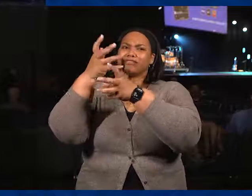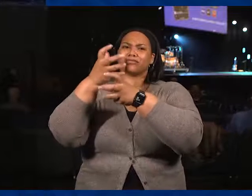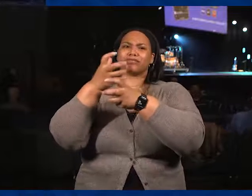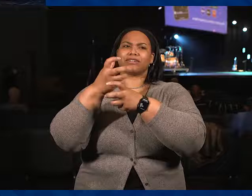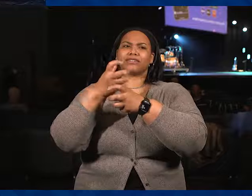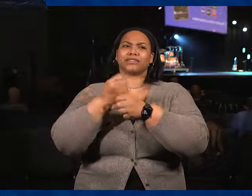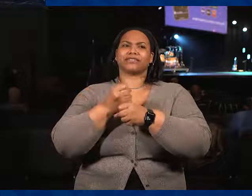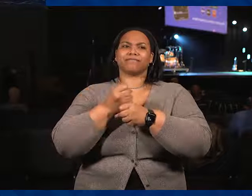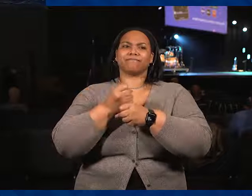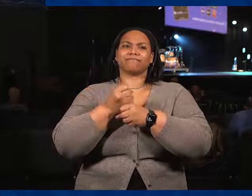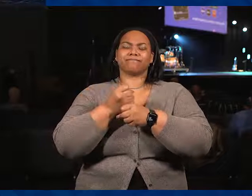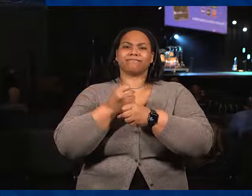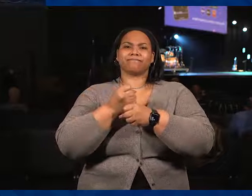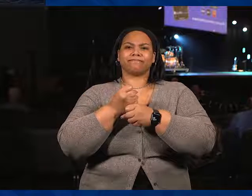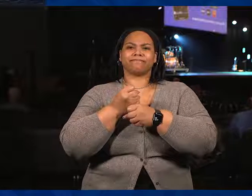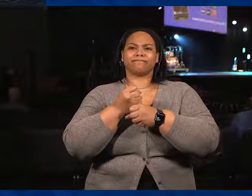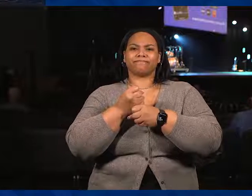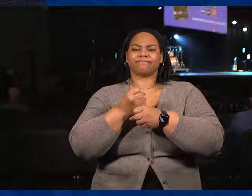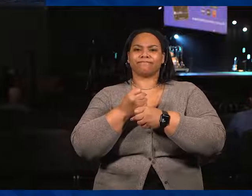word,